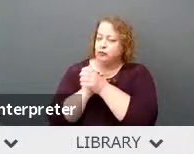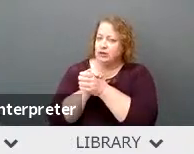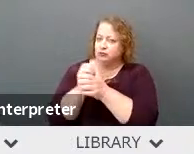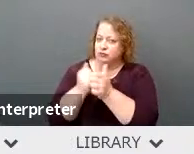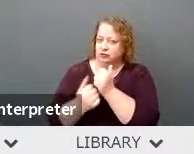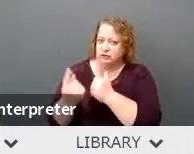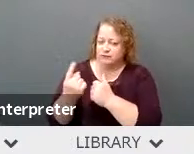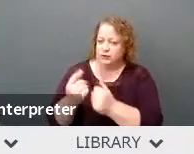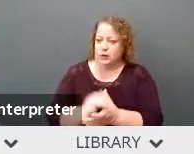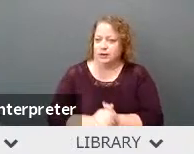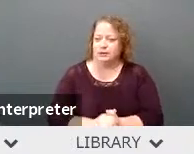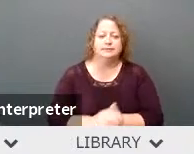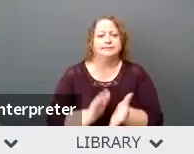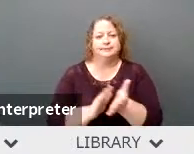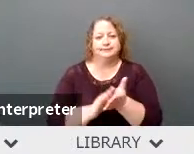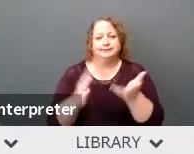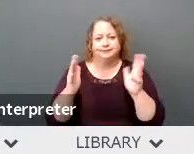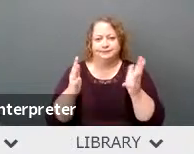Congratulations, everyone.